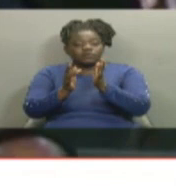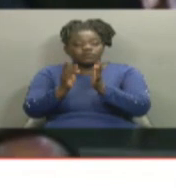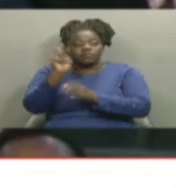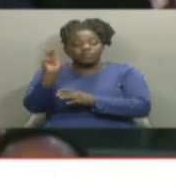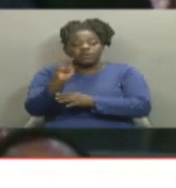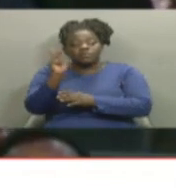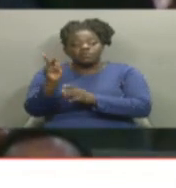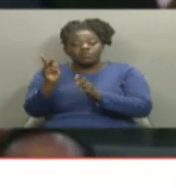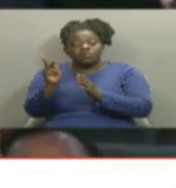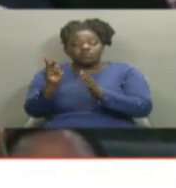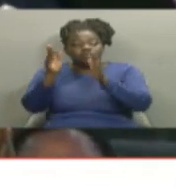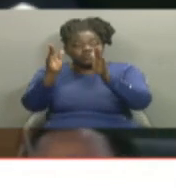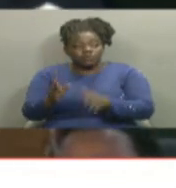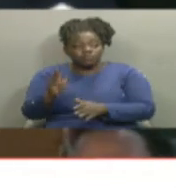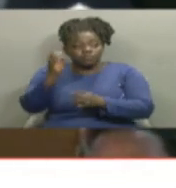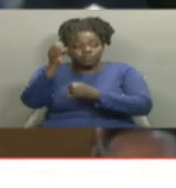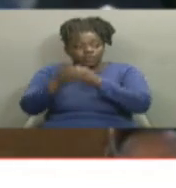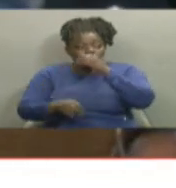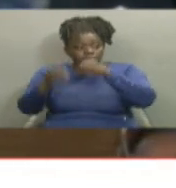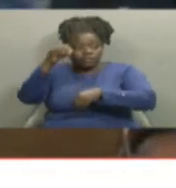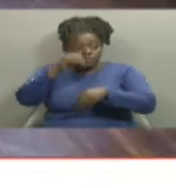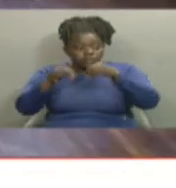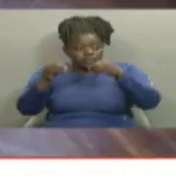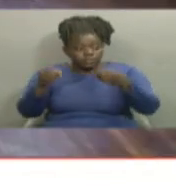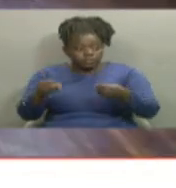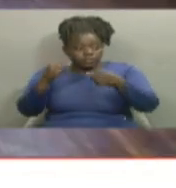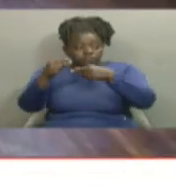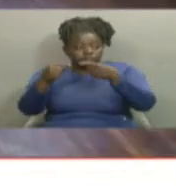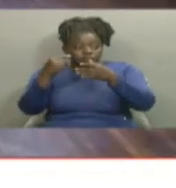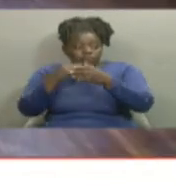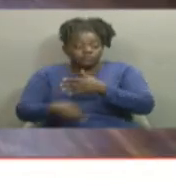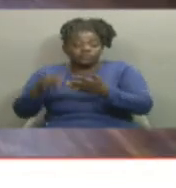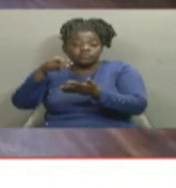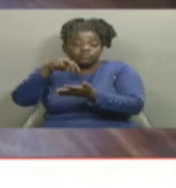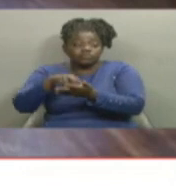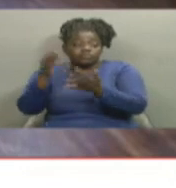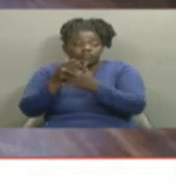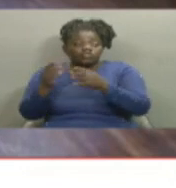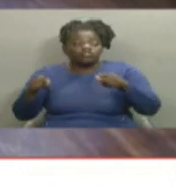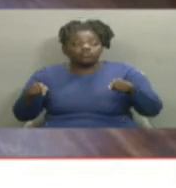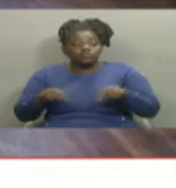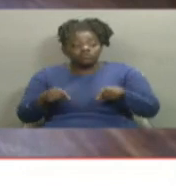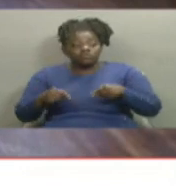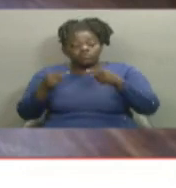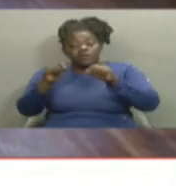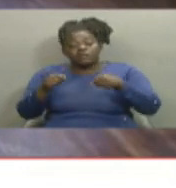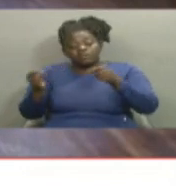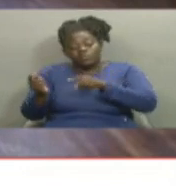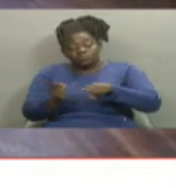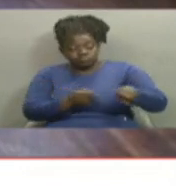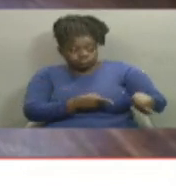This, of course, will be my last election to preside over. Agami nti ayimiriddewo wakati mu kutiisibwatiisibwa naye nga tayinza kuva ku